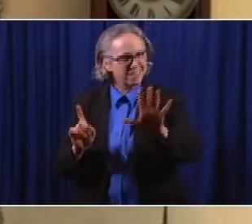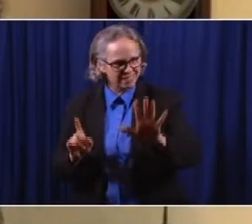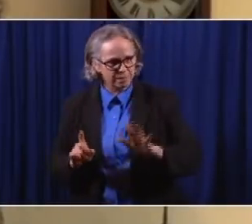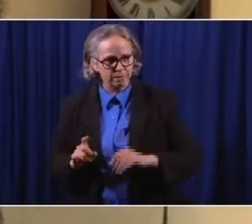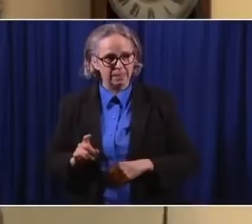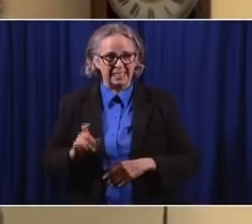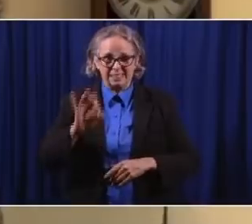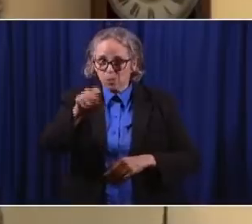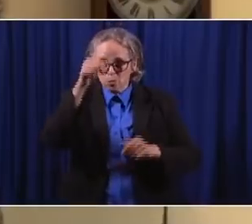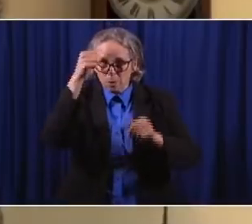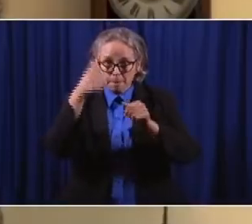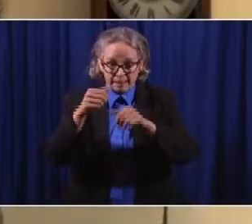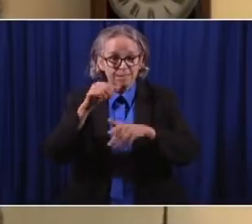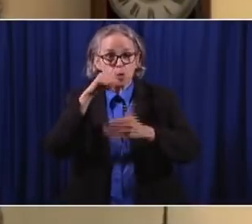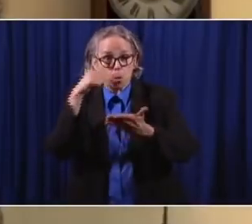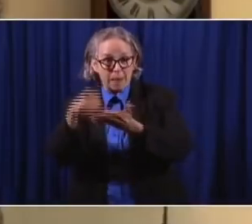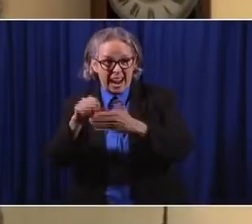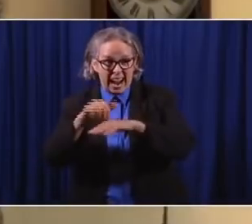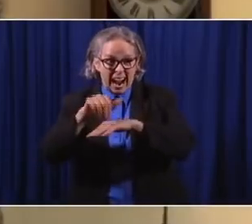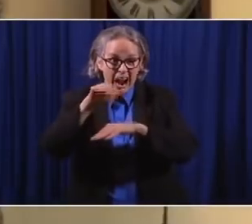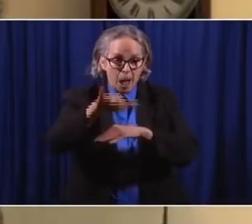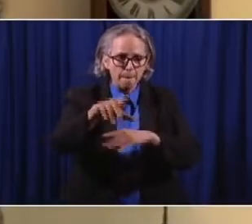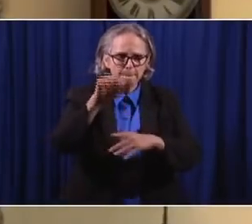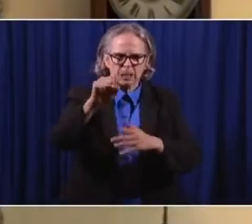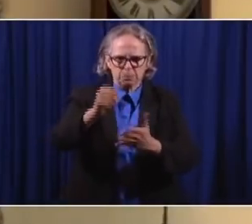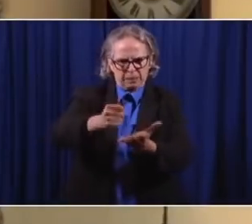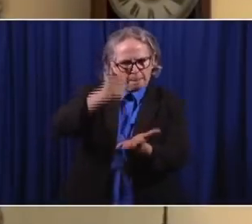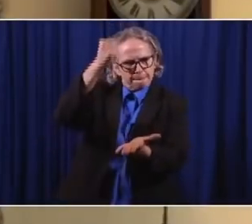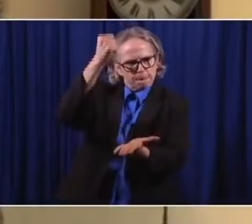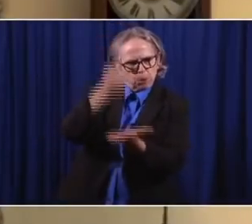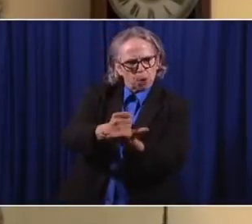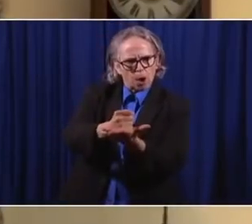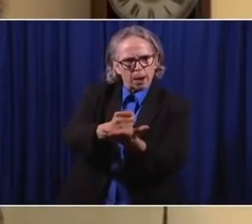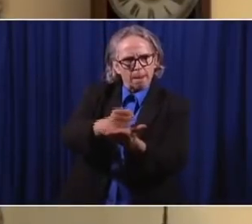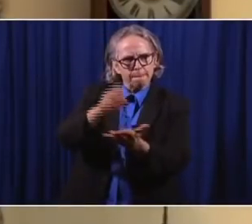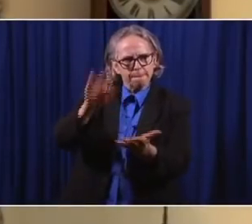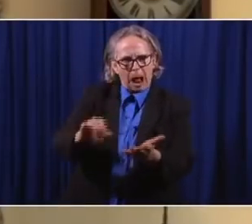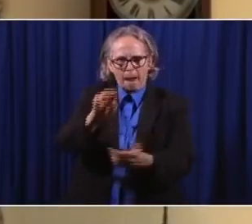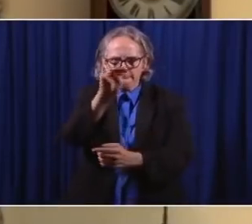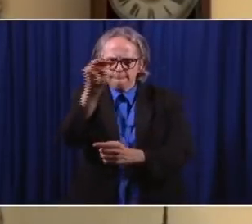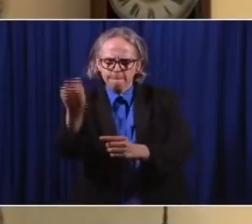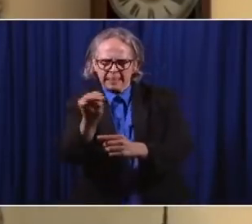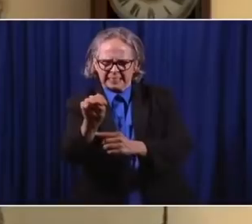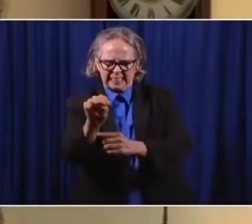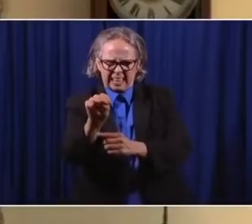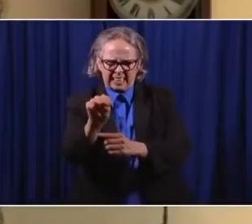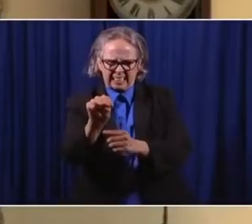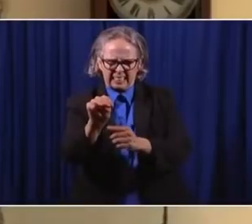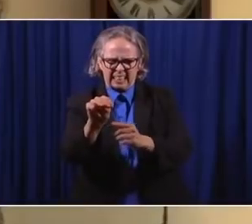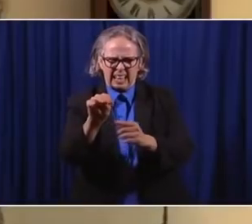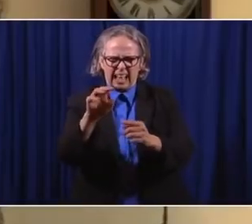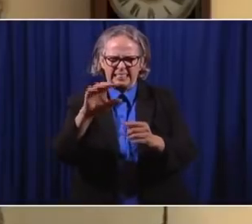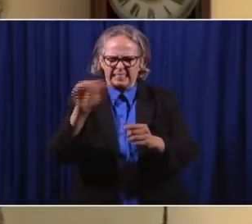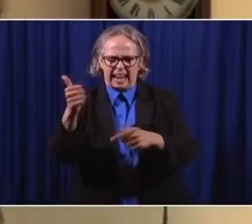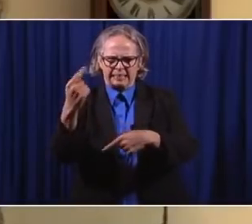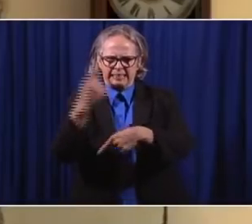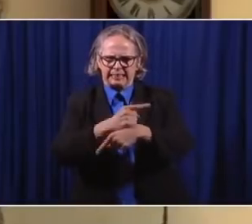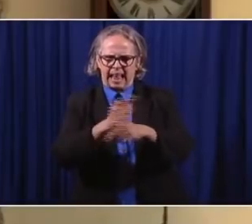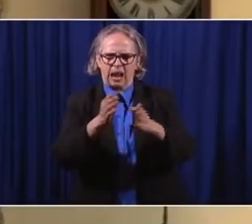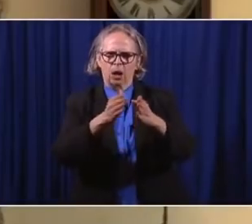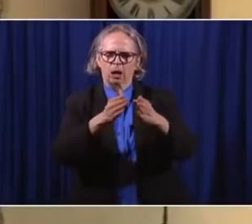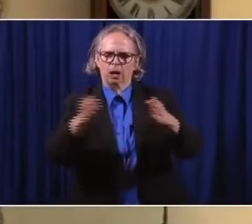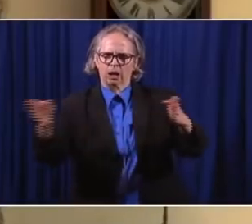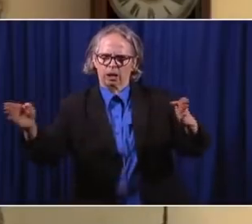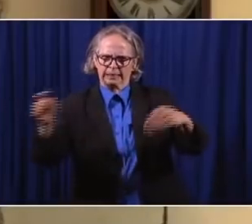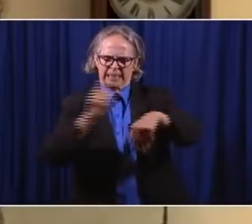to have it postmarked by Monday. And then it is a 10 days, there is a 10-day window for that to